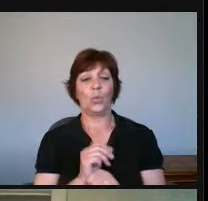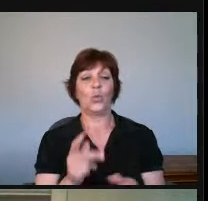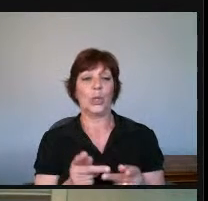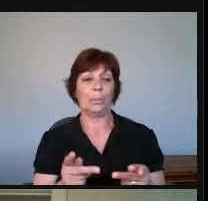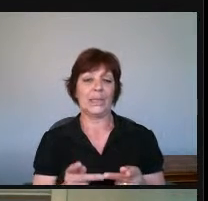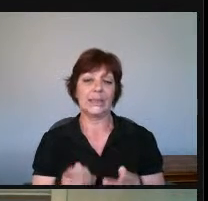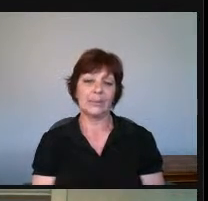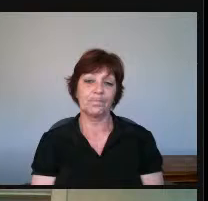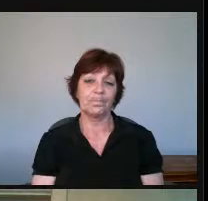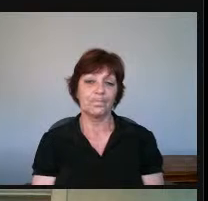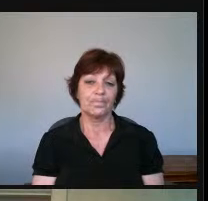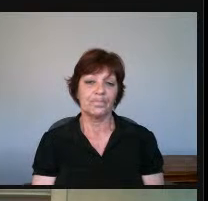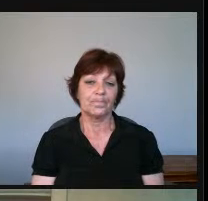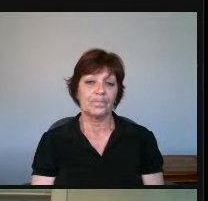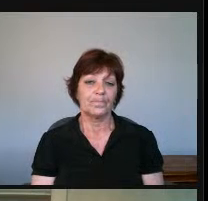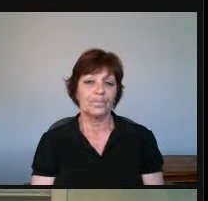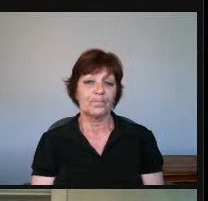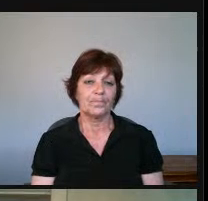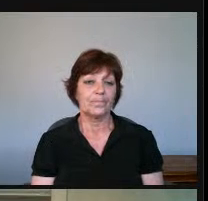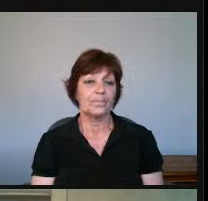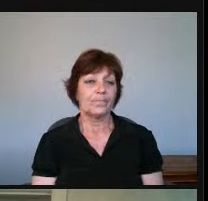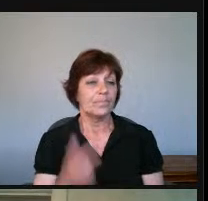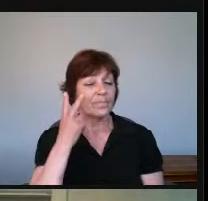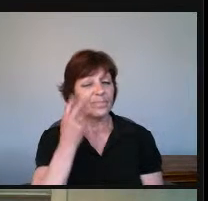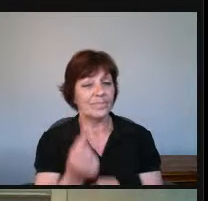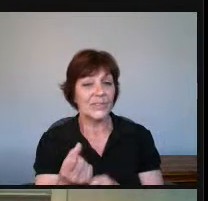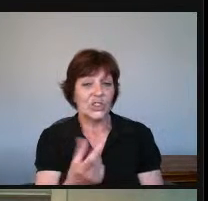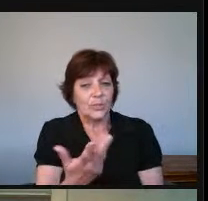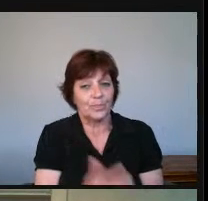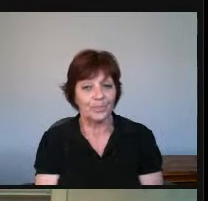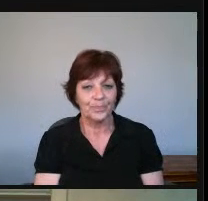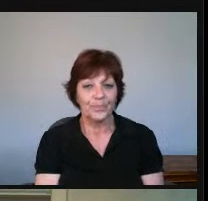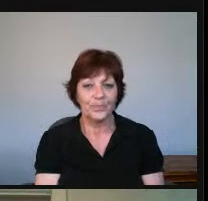it. And we'll see about next year.